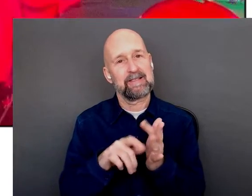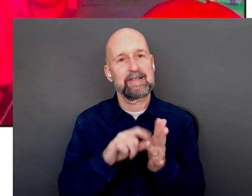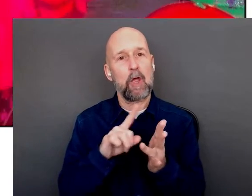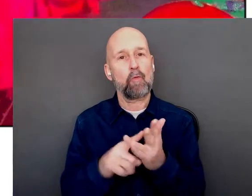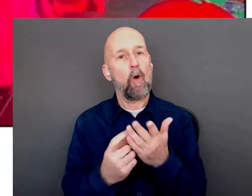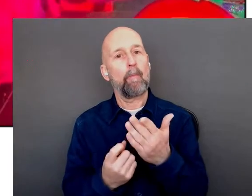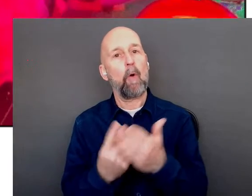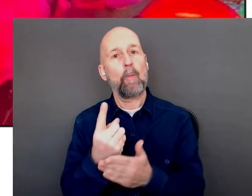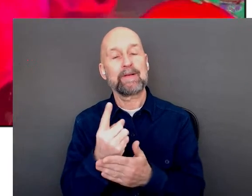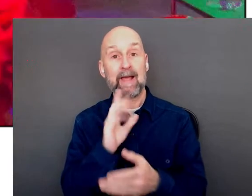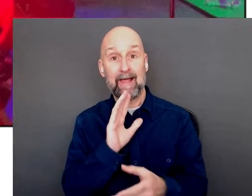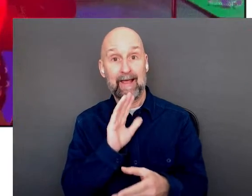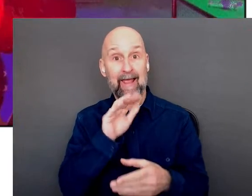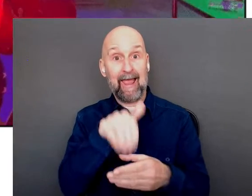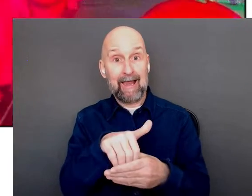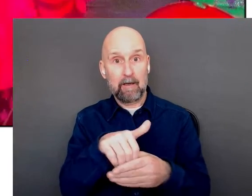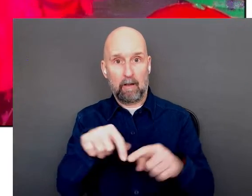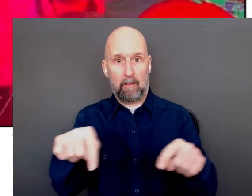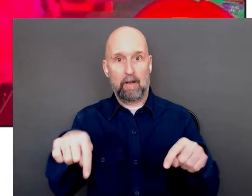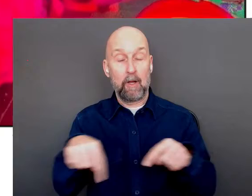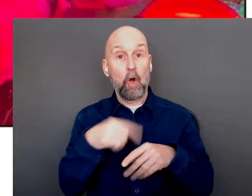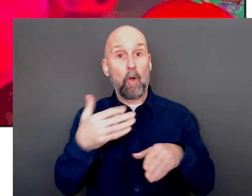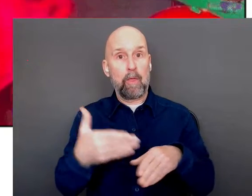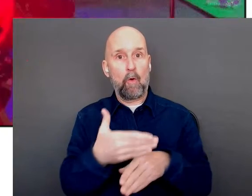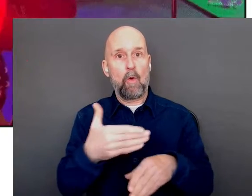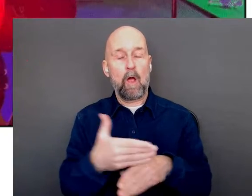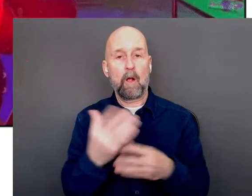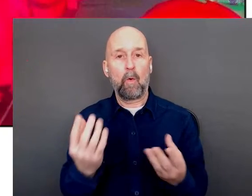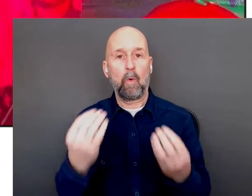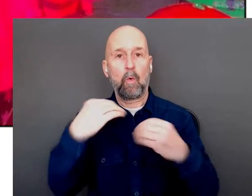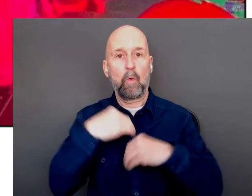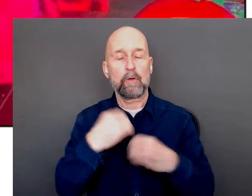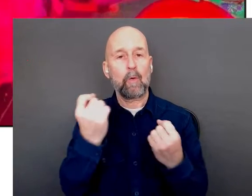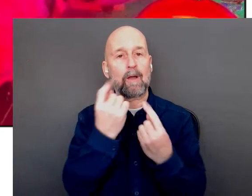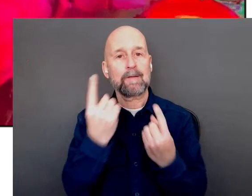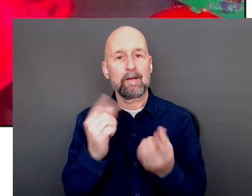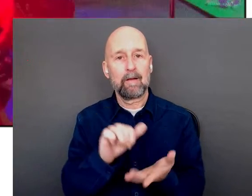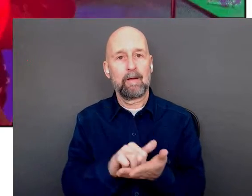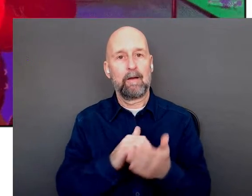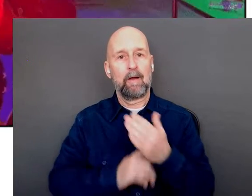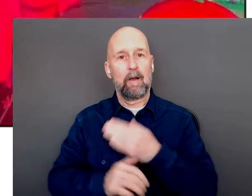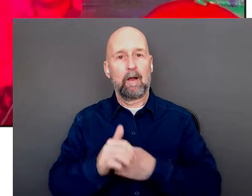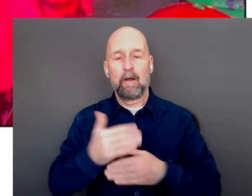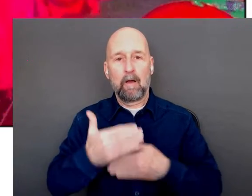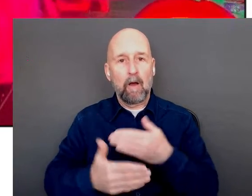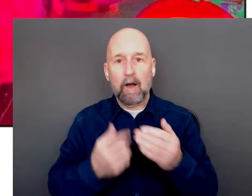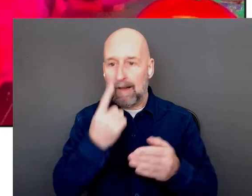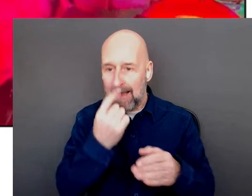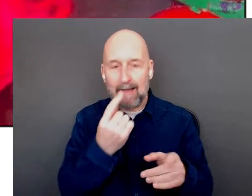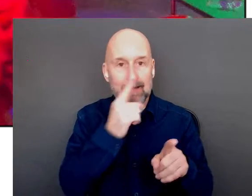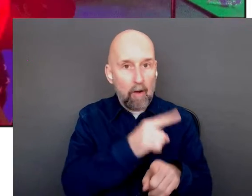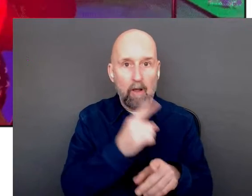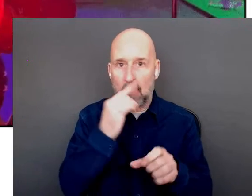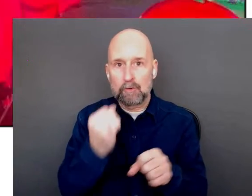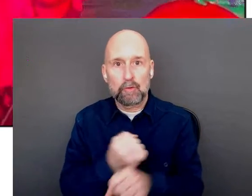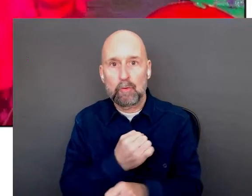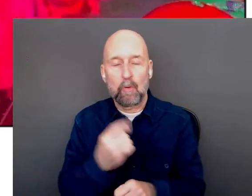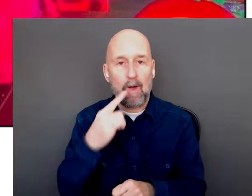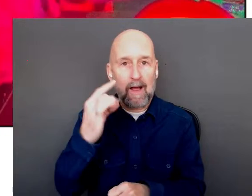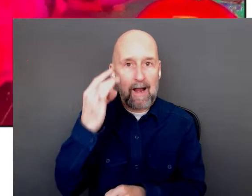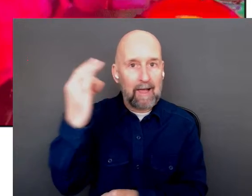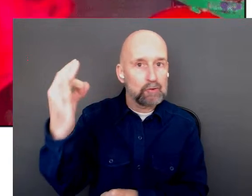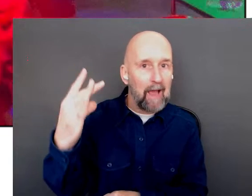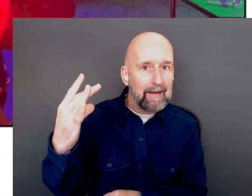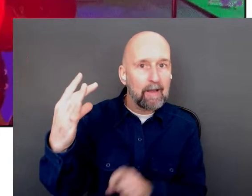inside one of our work, you almost immediately understand what you have to do or can or cannot do. If there's a light shining, you just